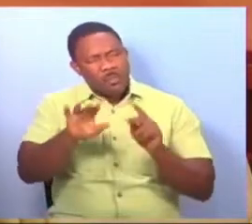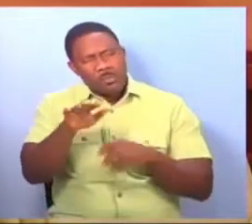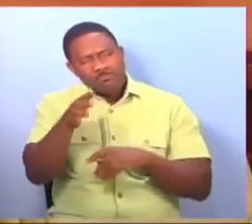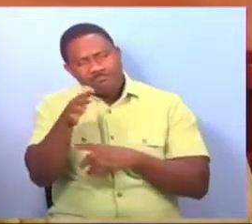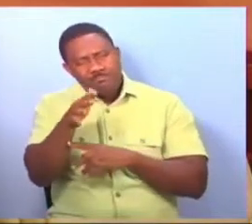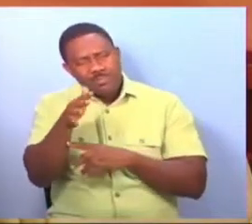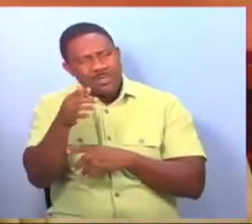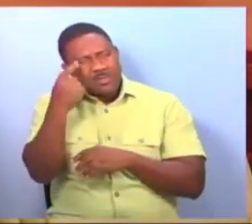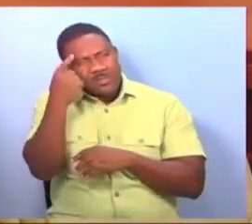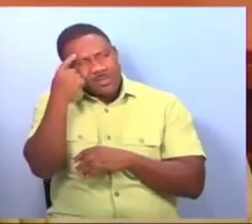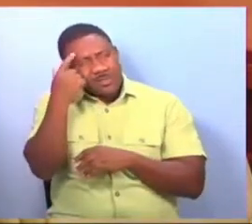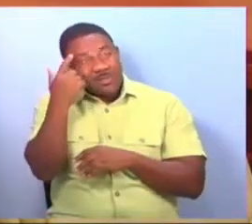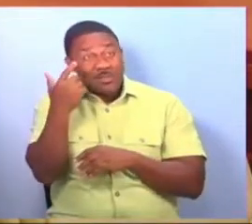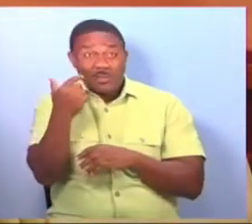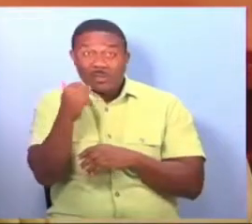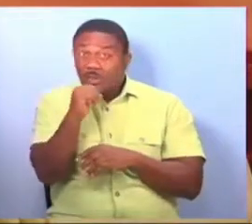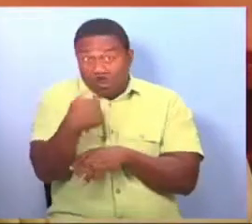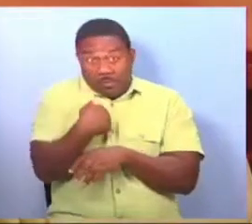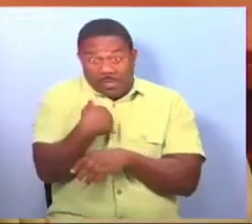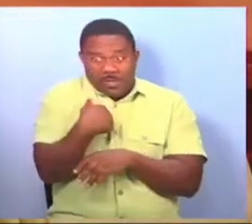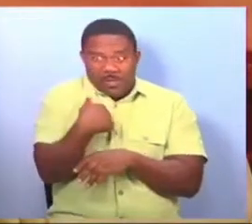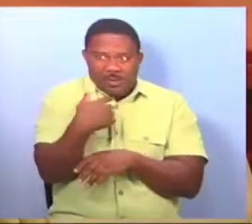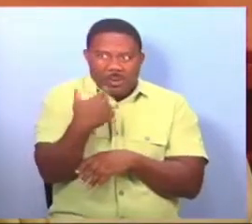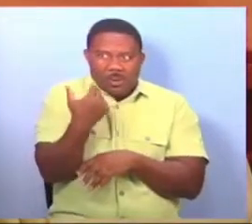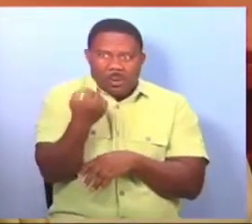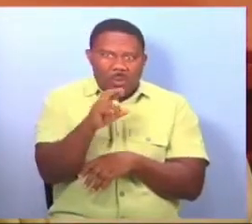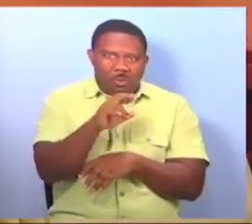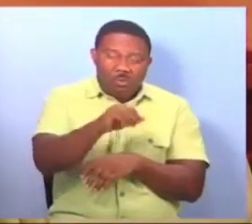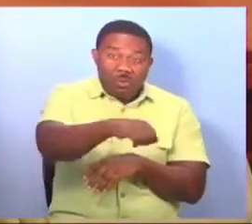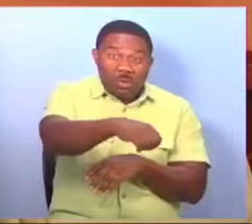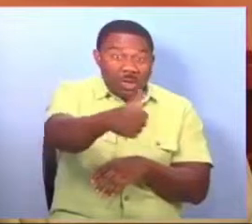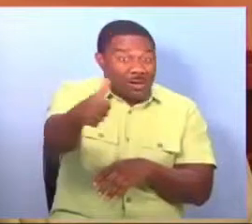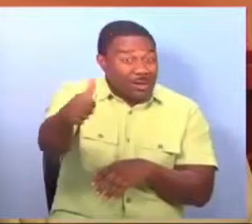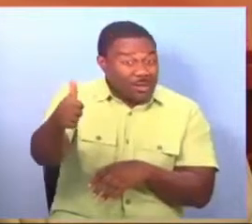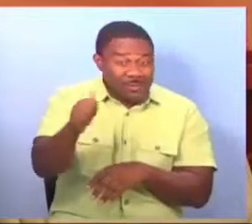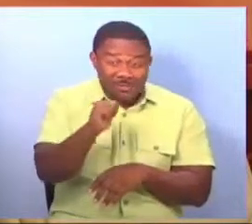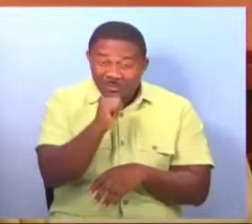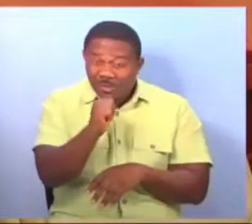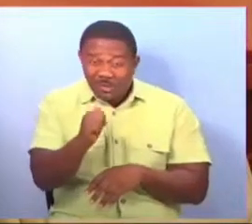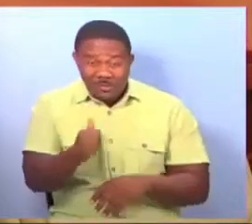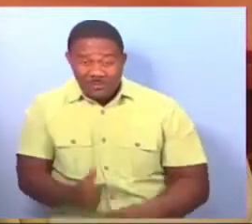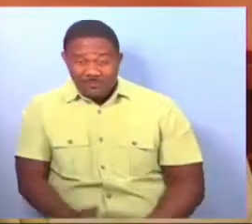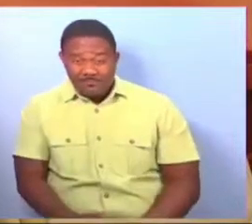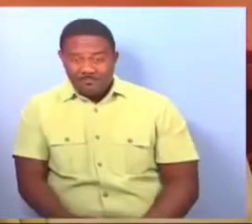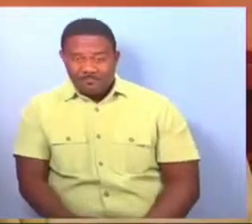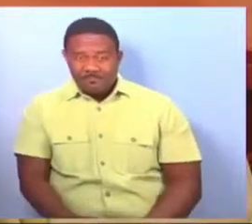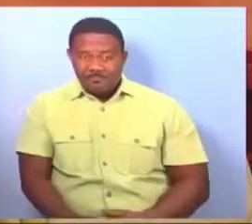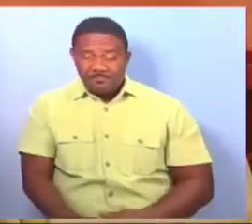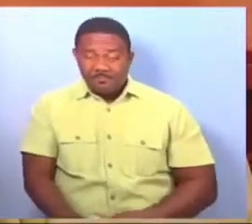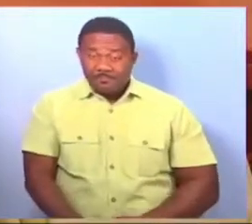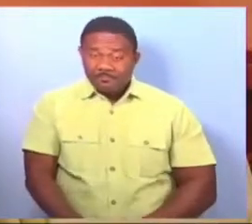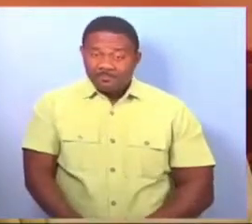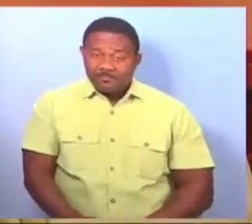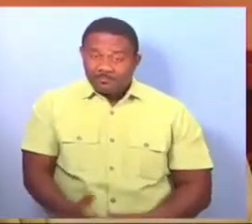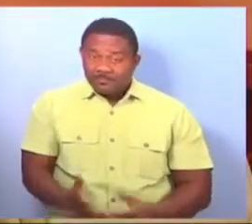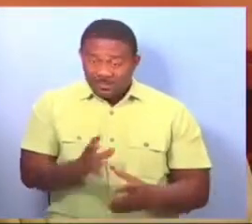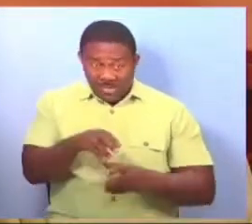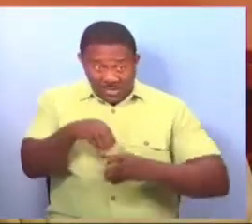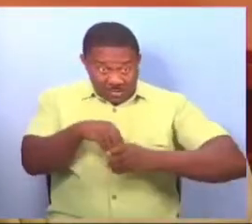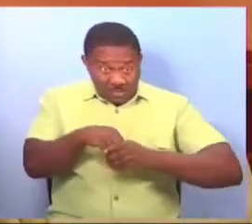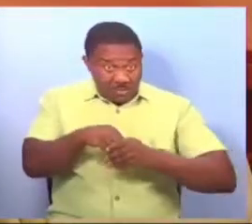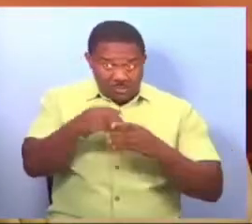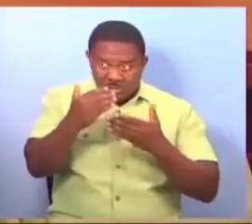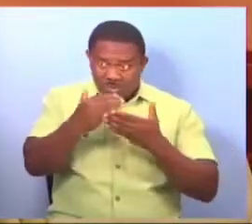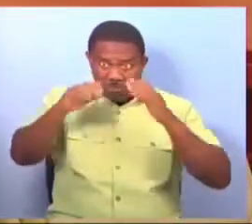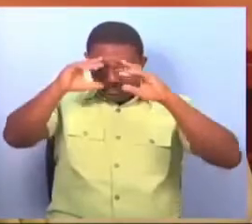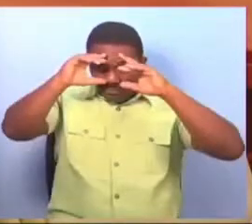the ordinary man like myself and many other people in this country. It includes presidents of the most powerful states